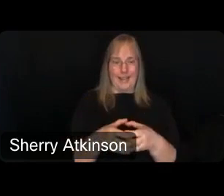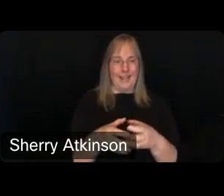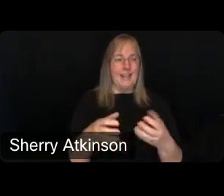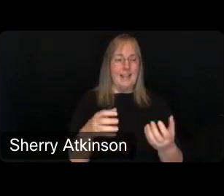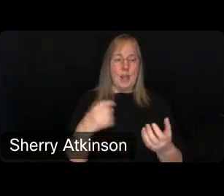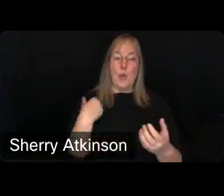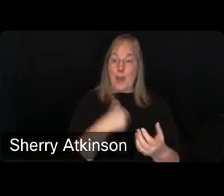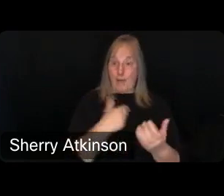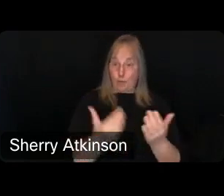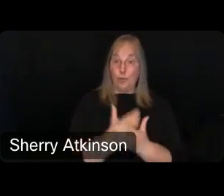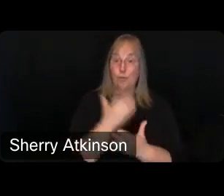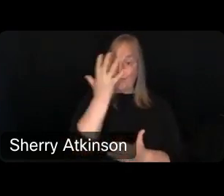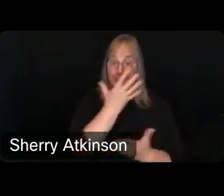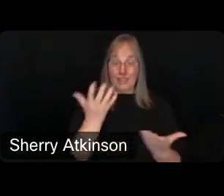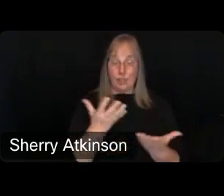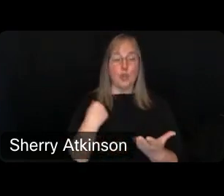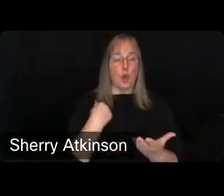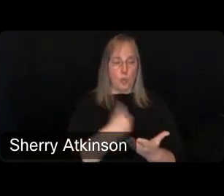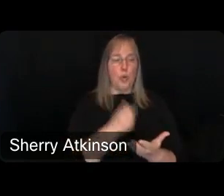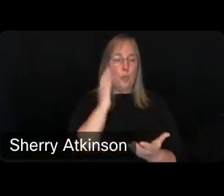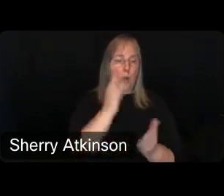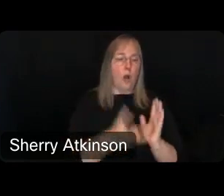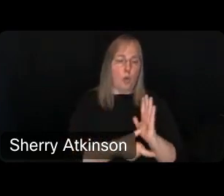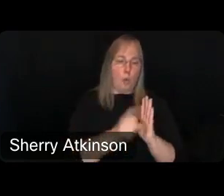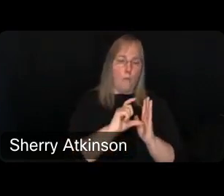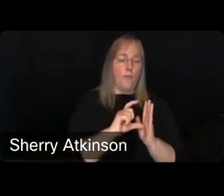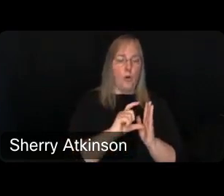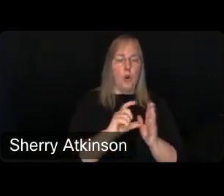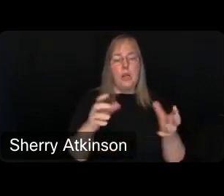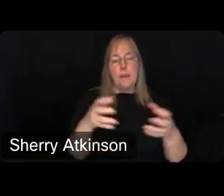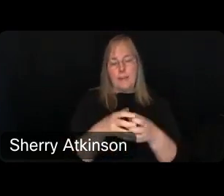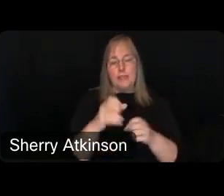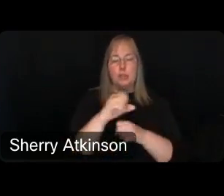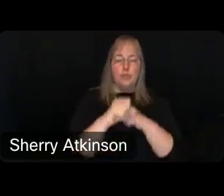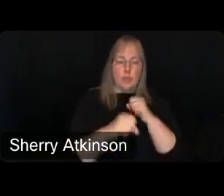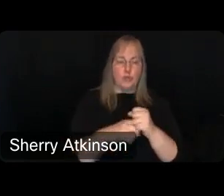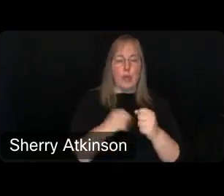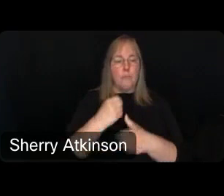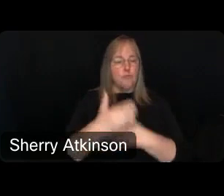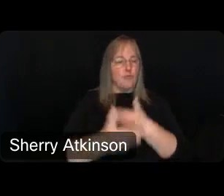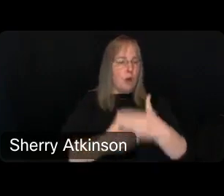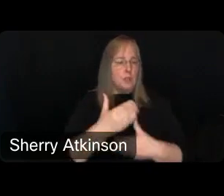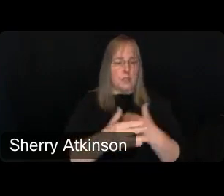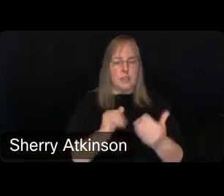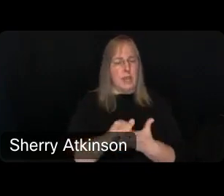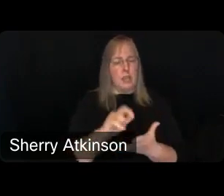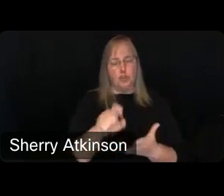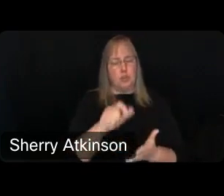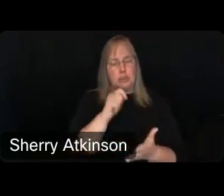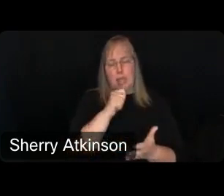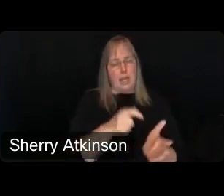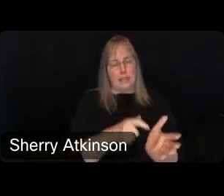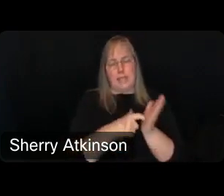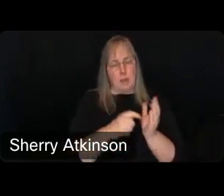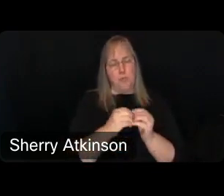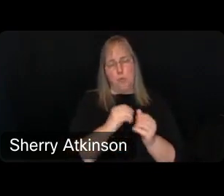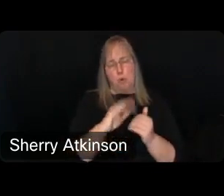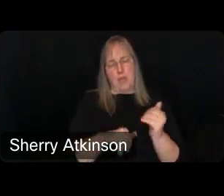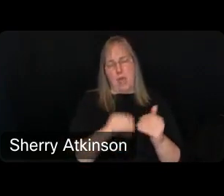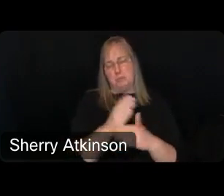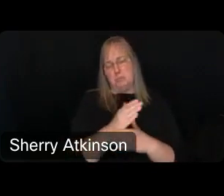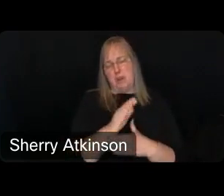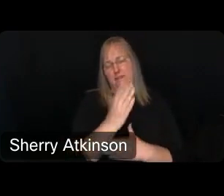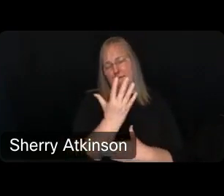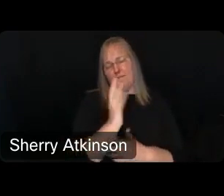so we'll go over the committee structure and process. It shouldn't take more than 5 to 10 minutes, and also provide you a